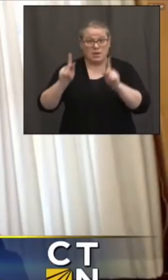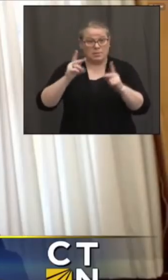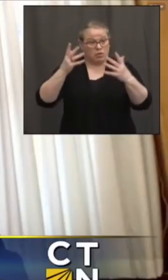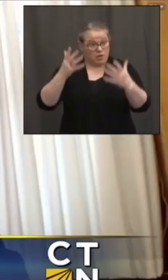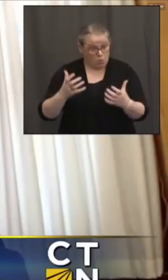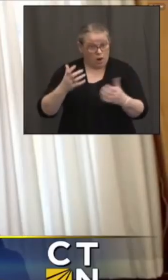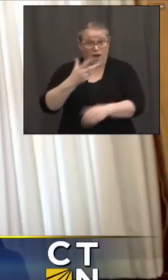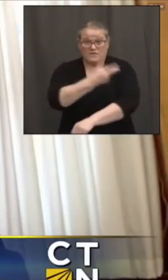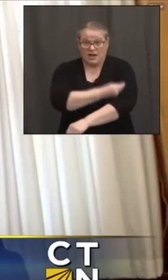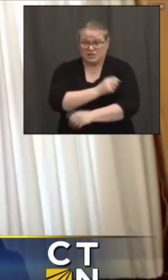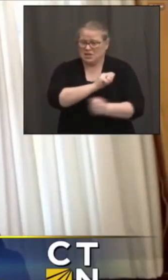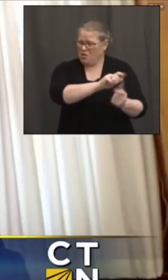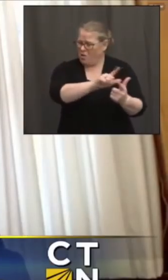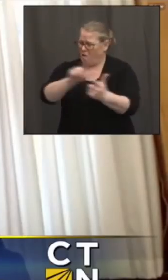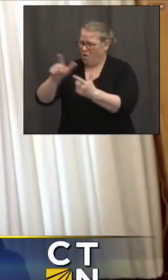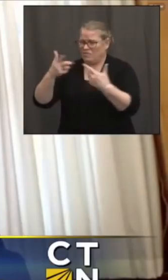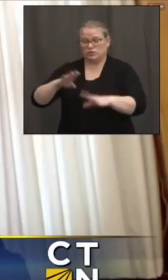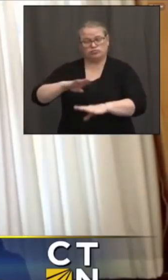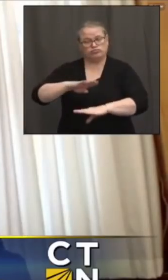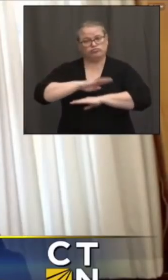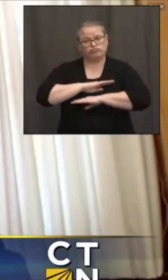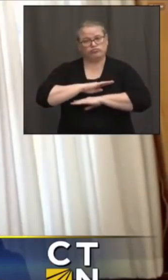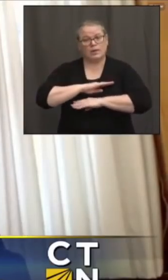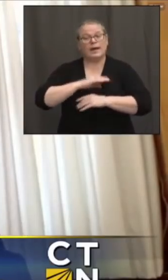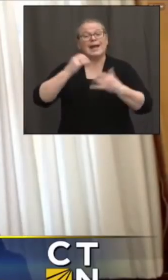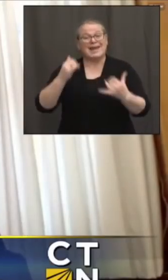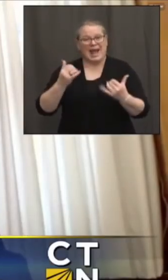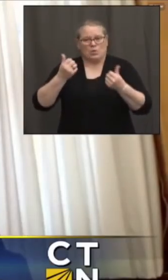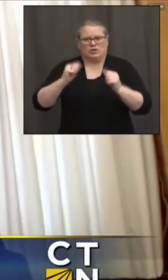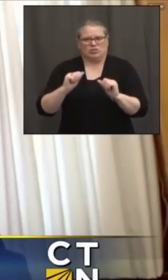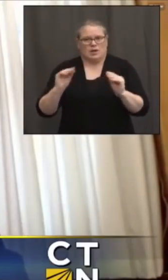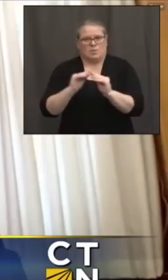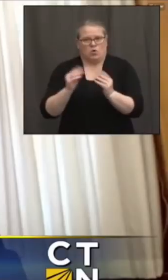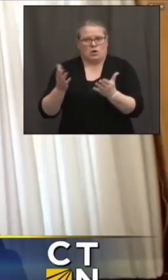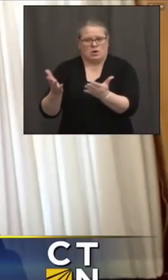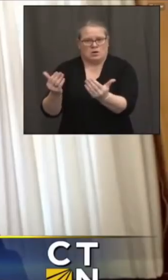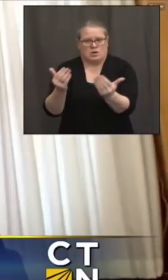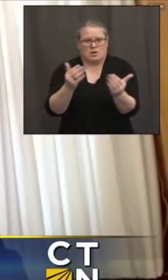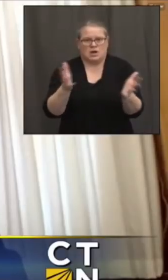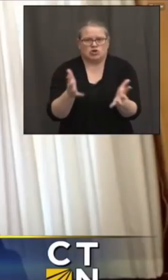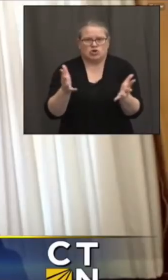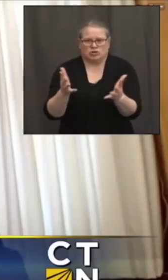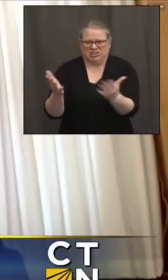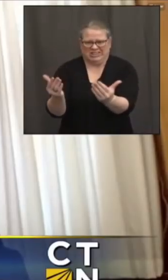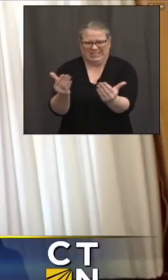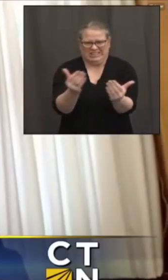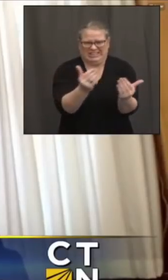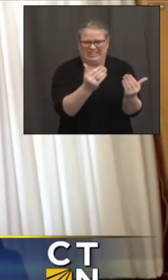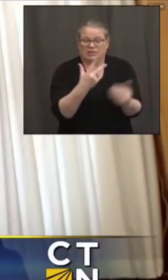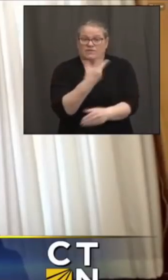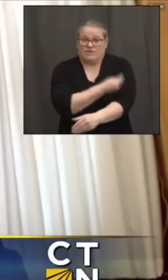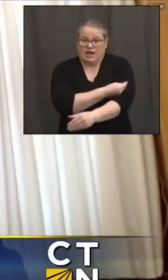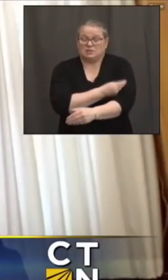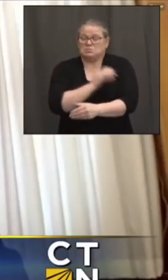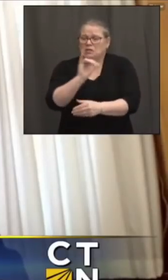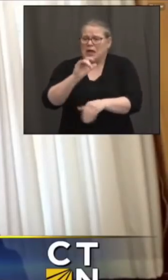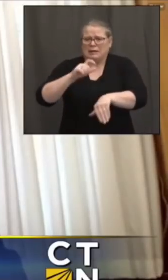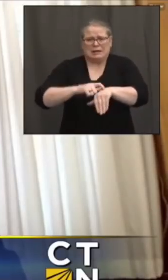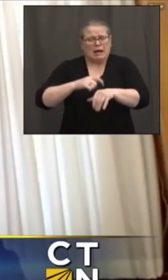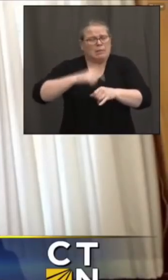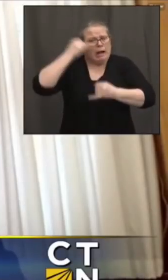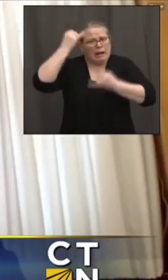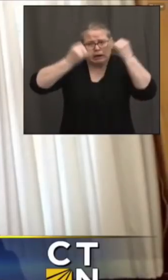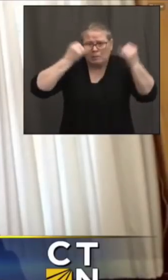trying to help drive rates up even higher beyond that. And at that point in time, I could imagine all sorts of